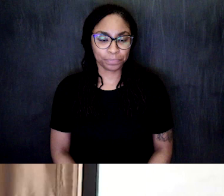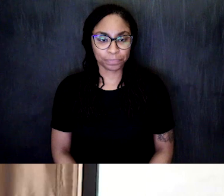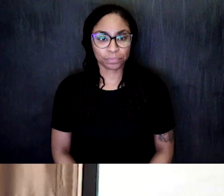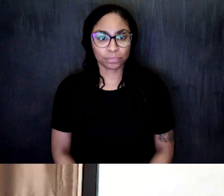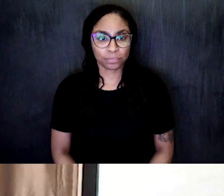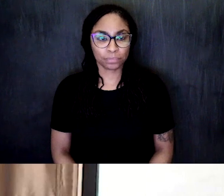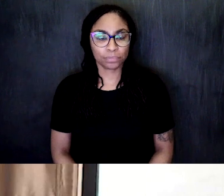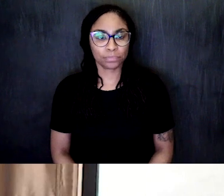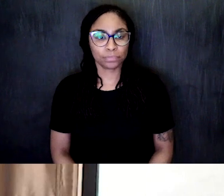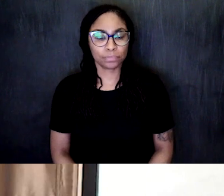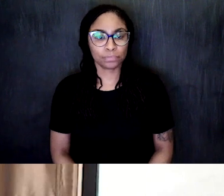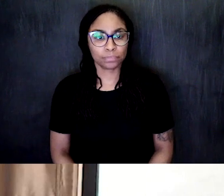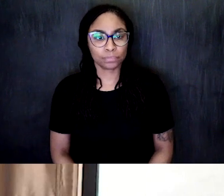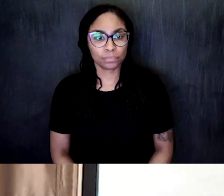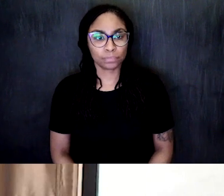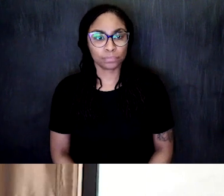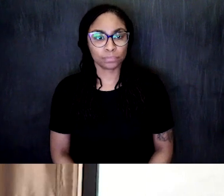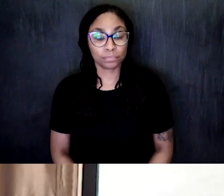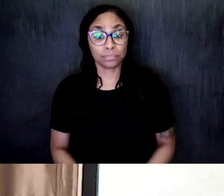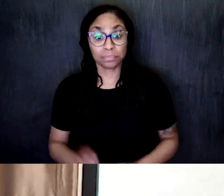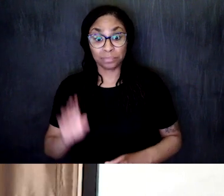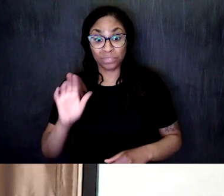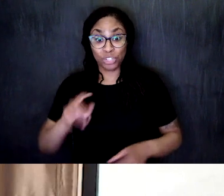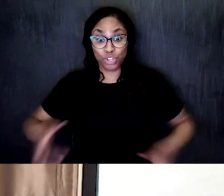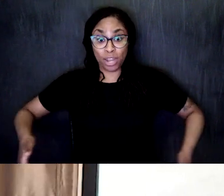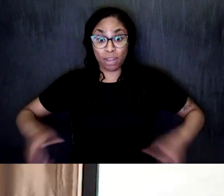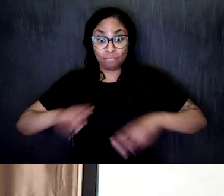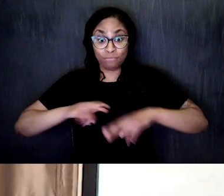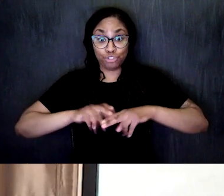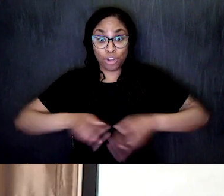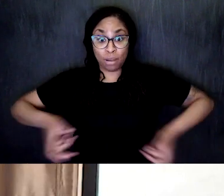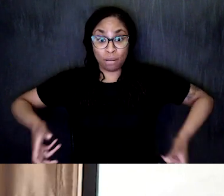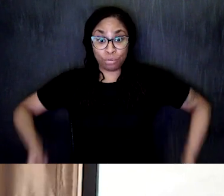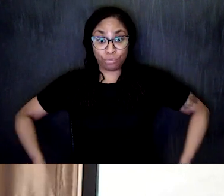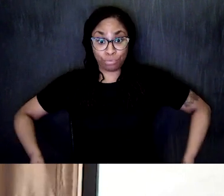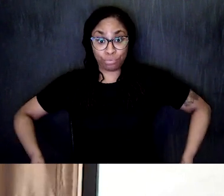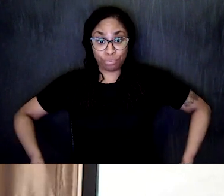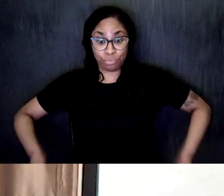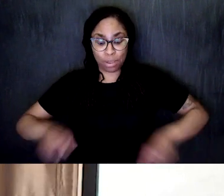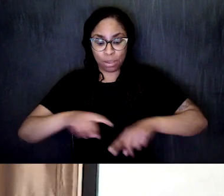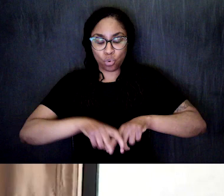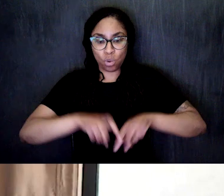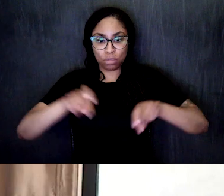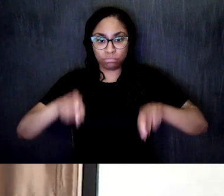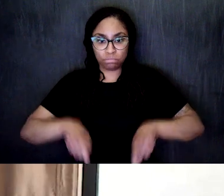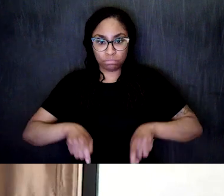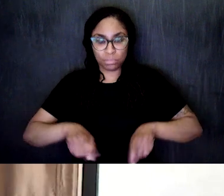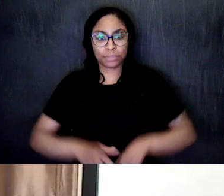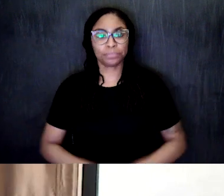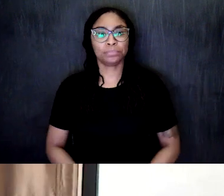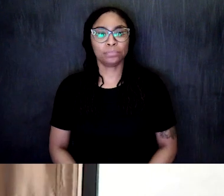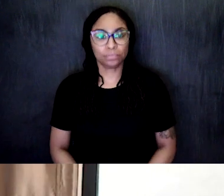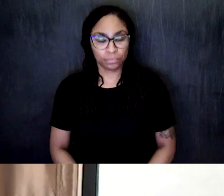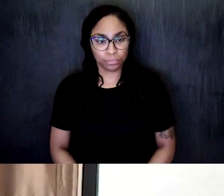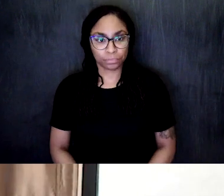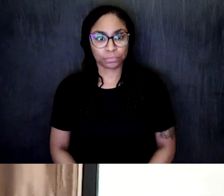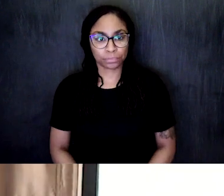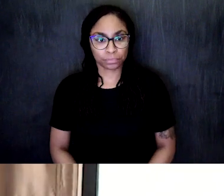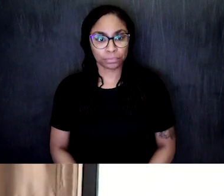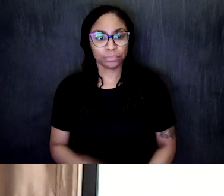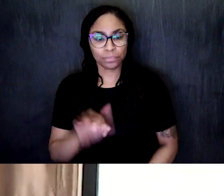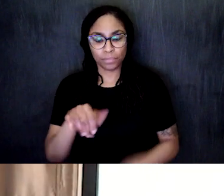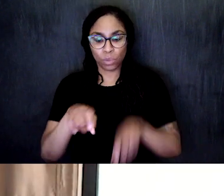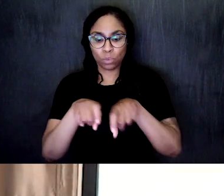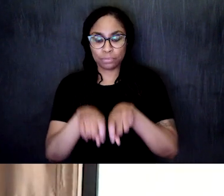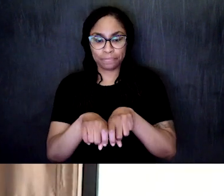And then bring the head back to the center. Hold on to the chair, uncross the legs. We're going to open the legs